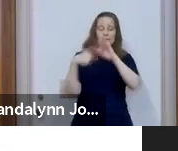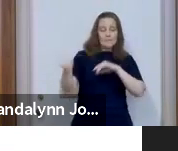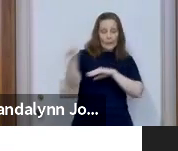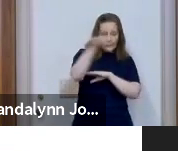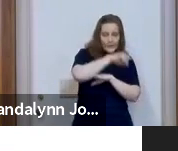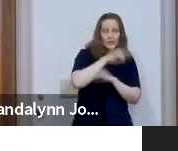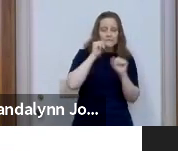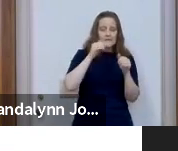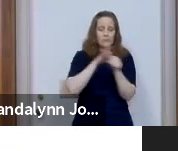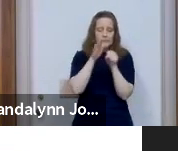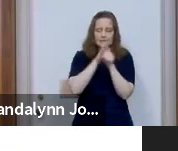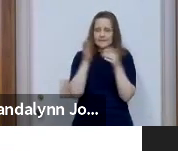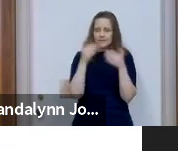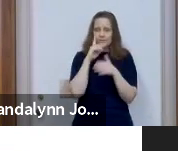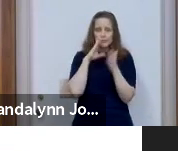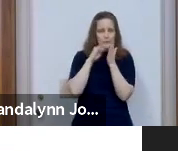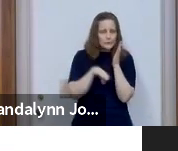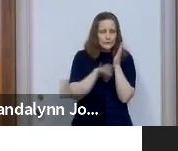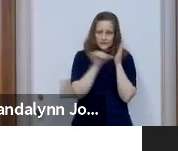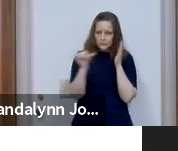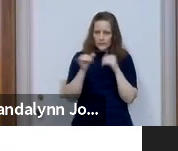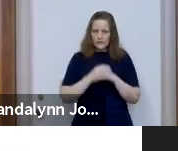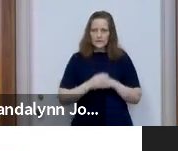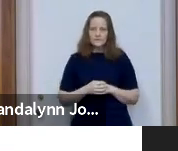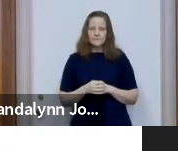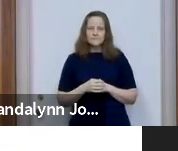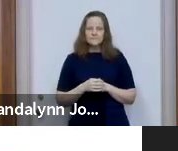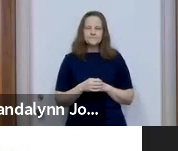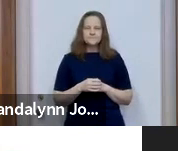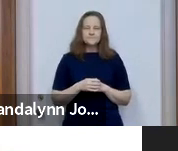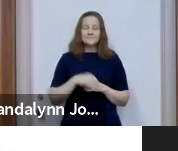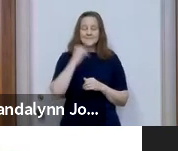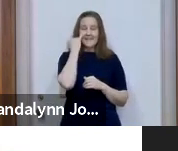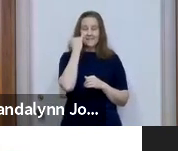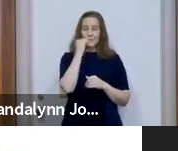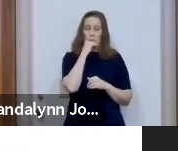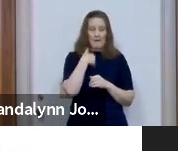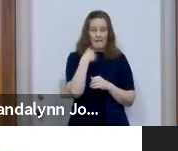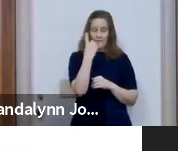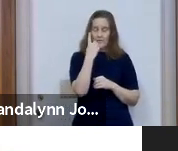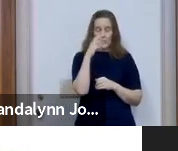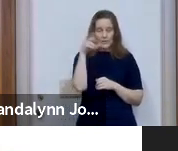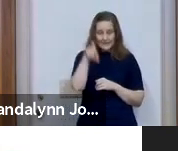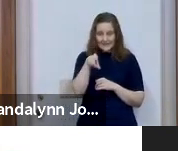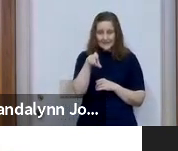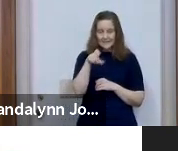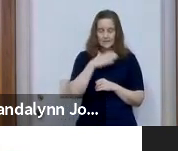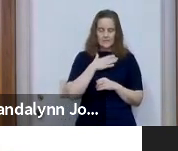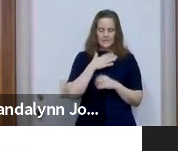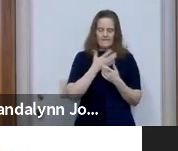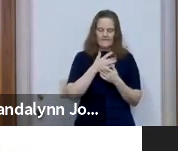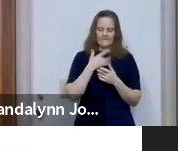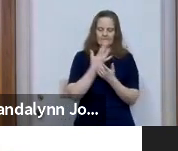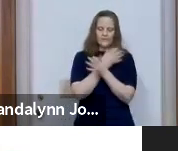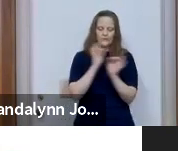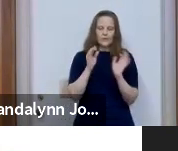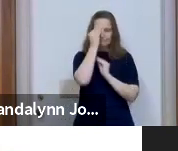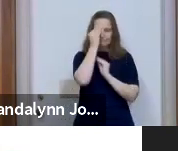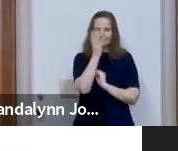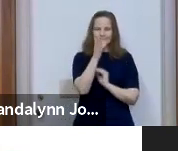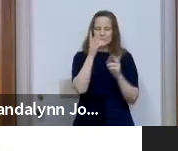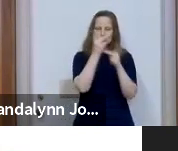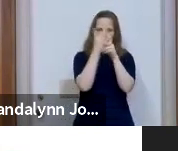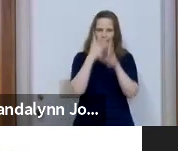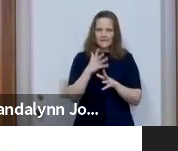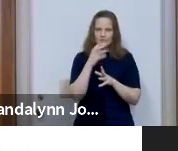plenty on hand for our students as well. If you do not have one or you're in need of one, please feel free to notify your supervisor, or if